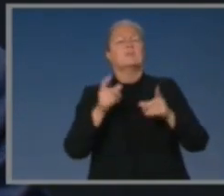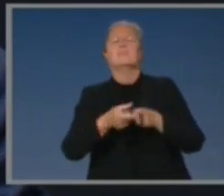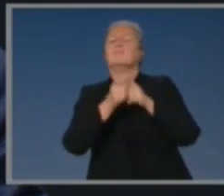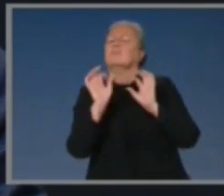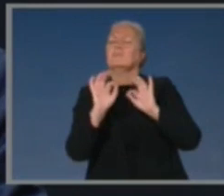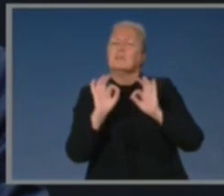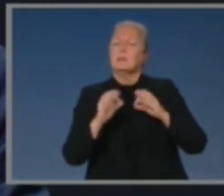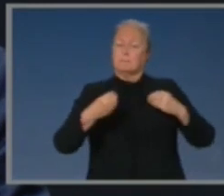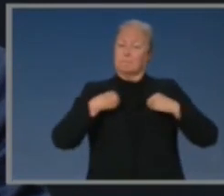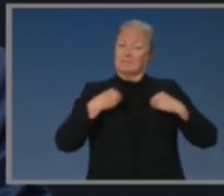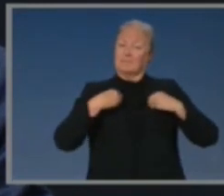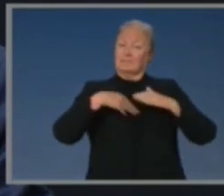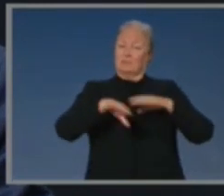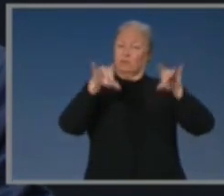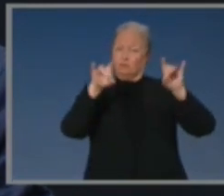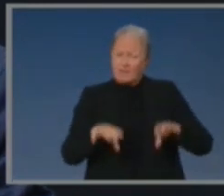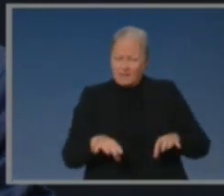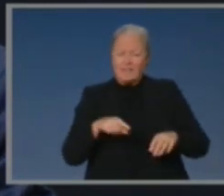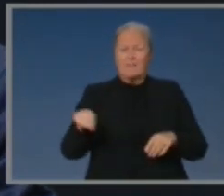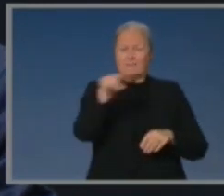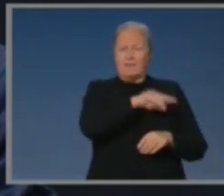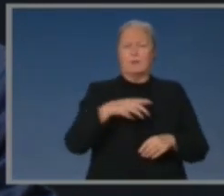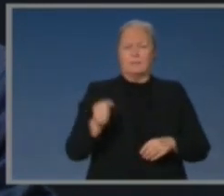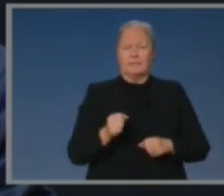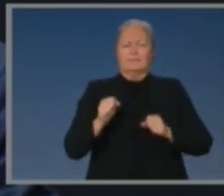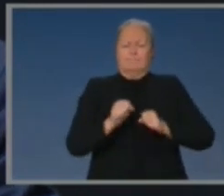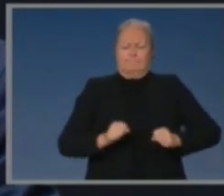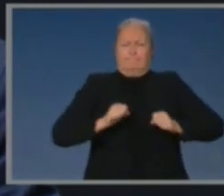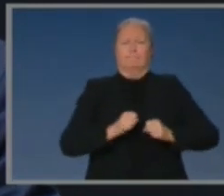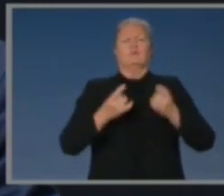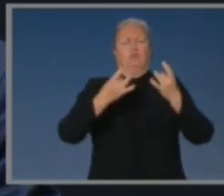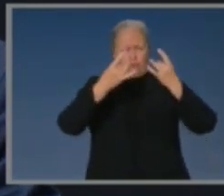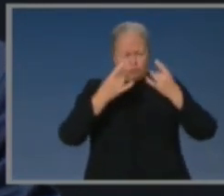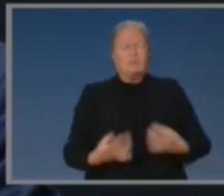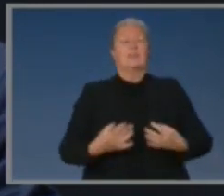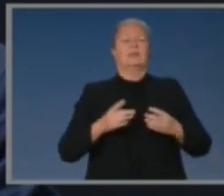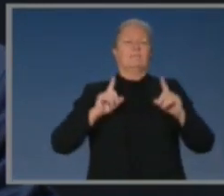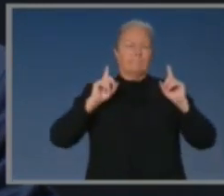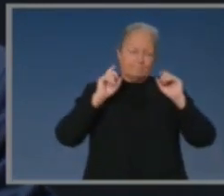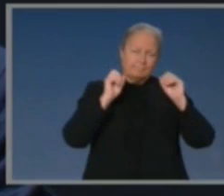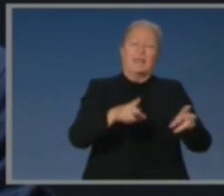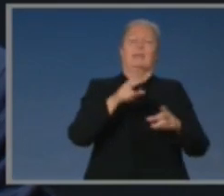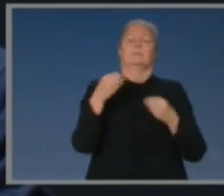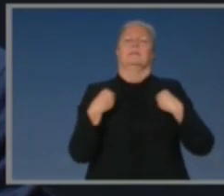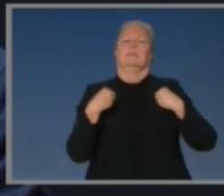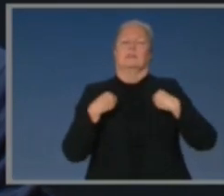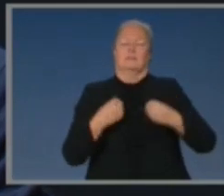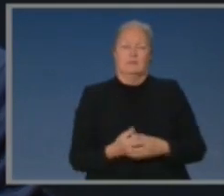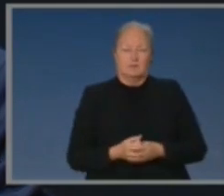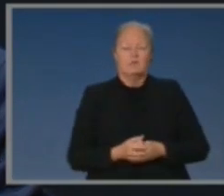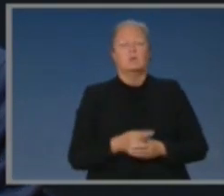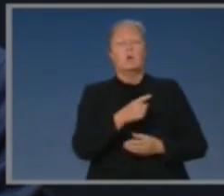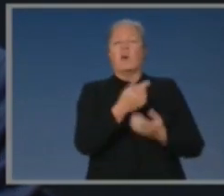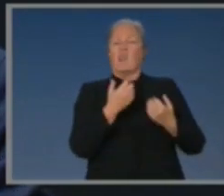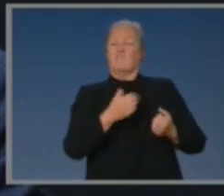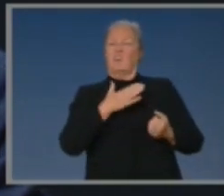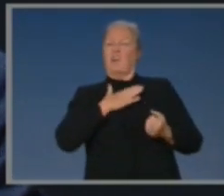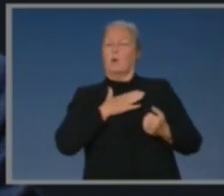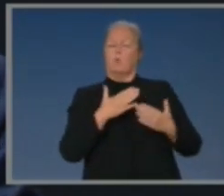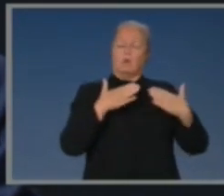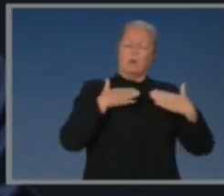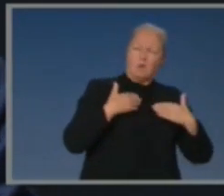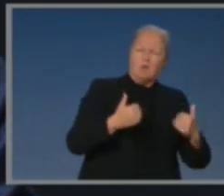Australia reanimate and get back into business. So the monitoring enforcement of health and safety regulation occurs in each of the